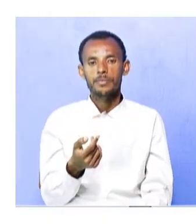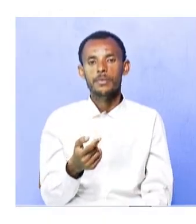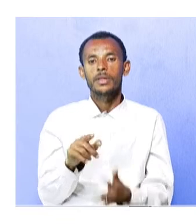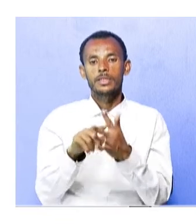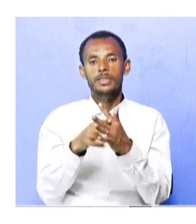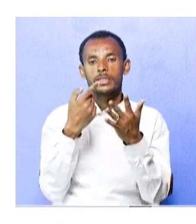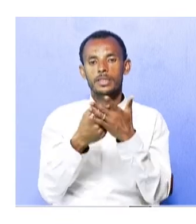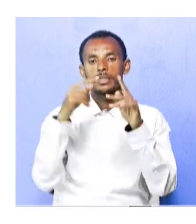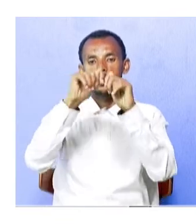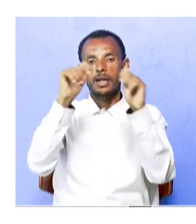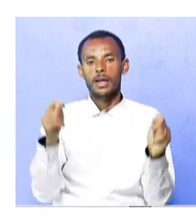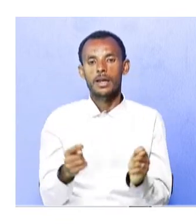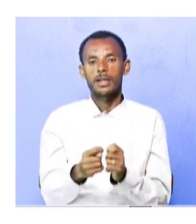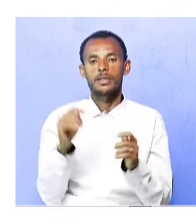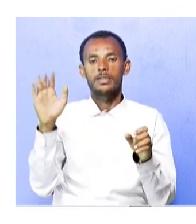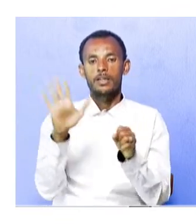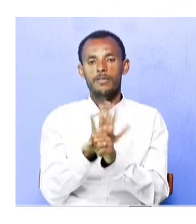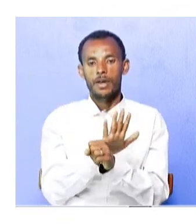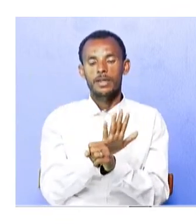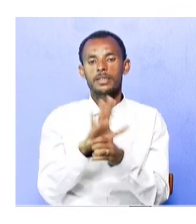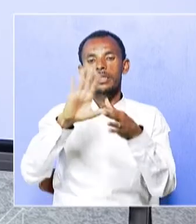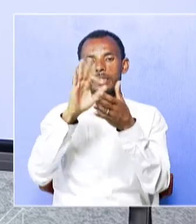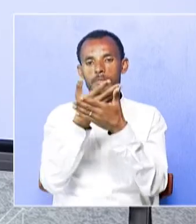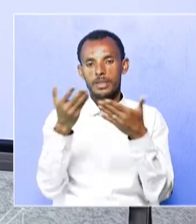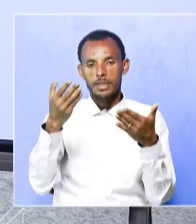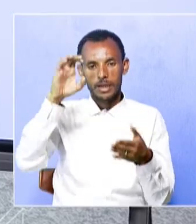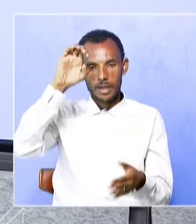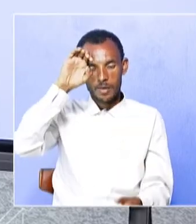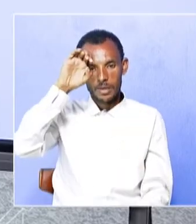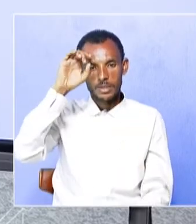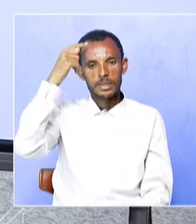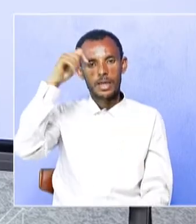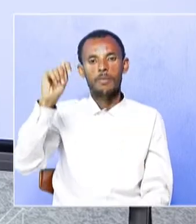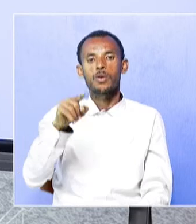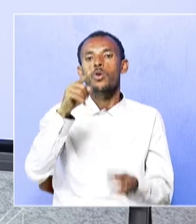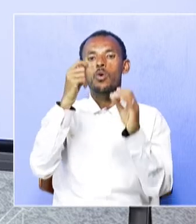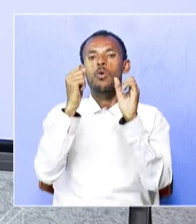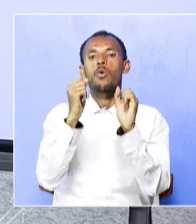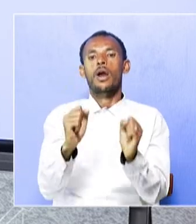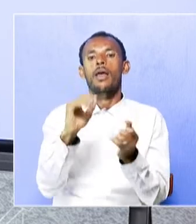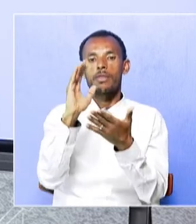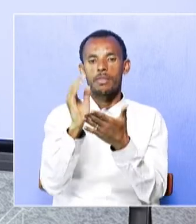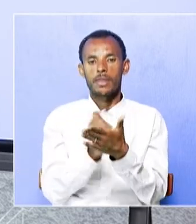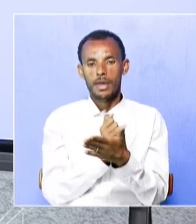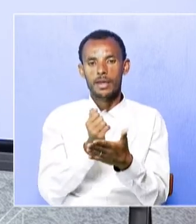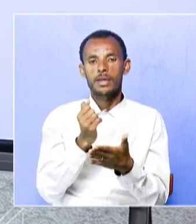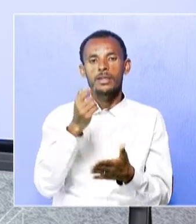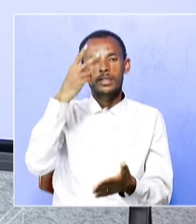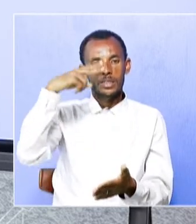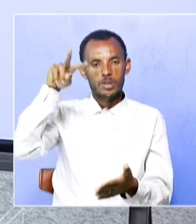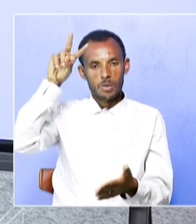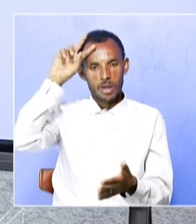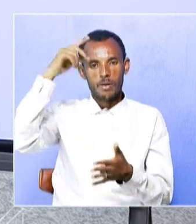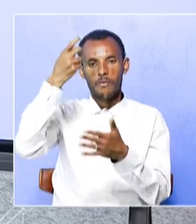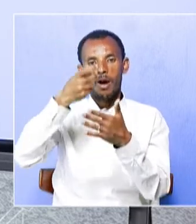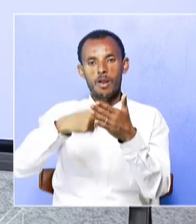since this triangle satisfies the statement in Euclid's theorem, you can take the squared value of